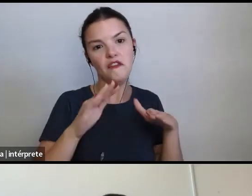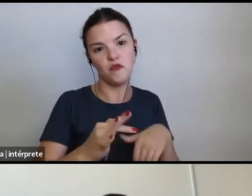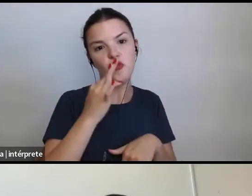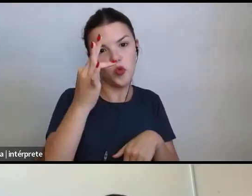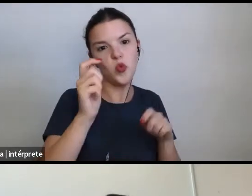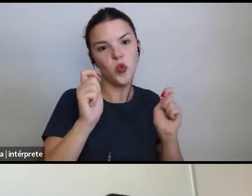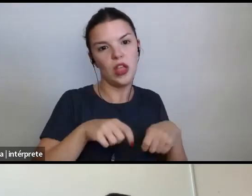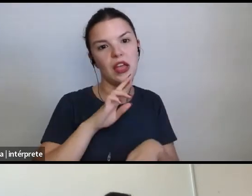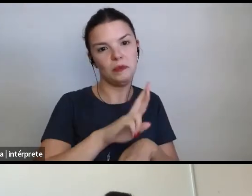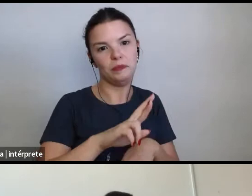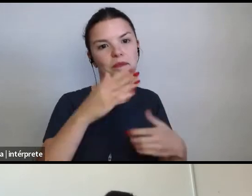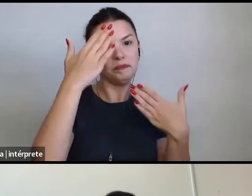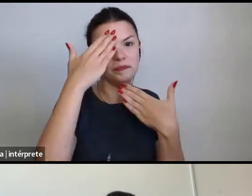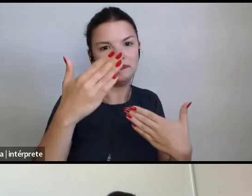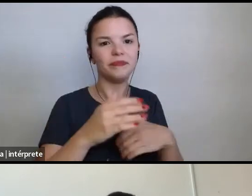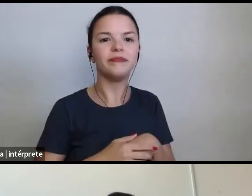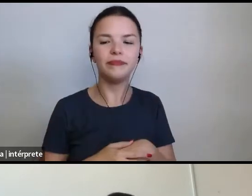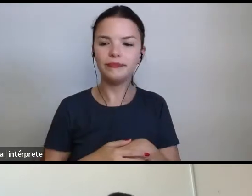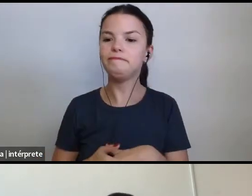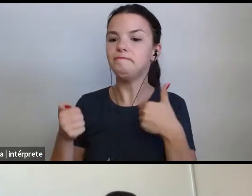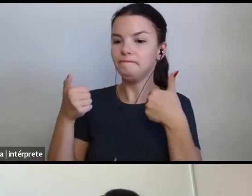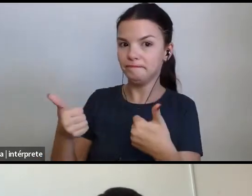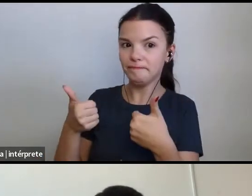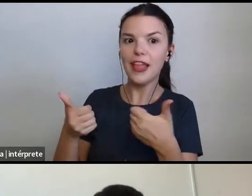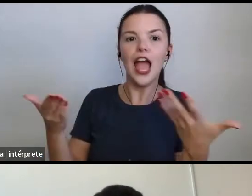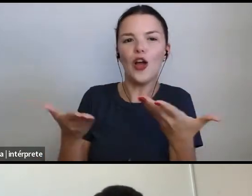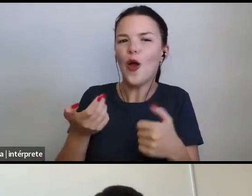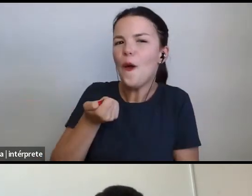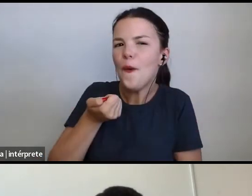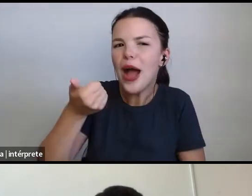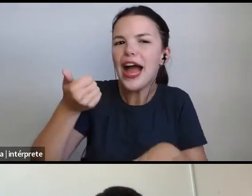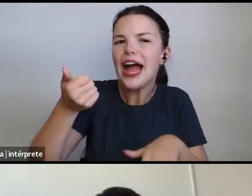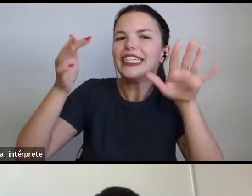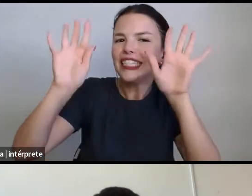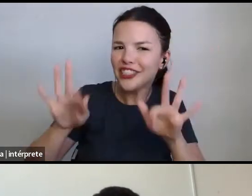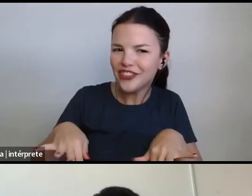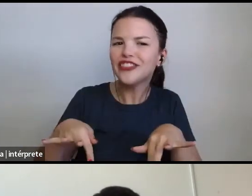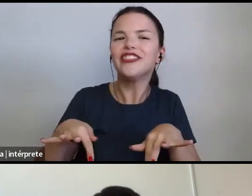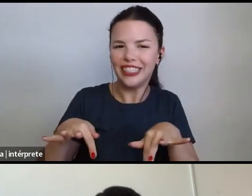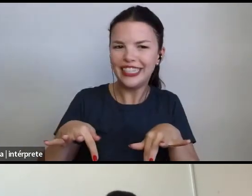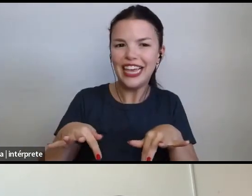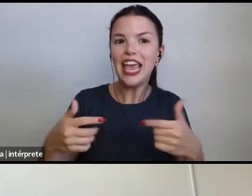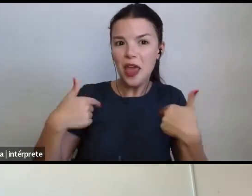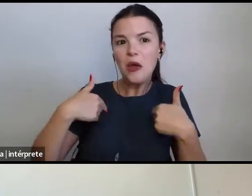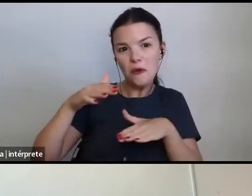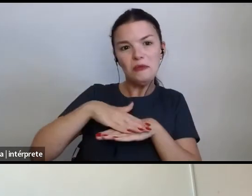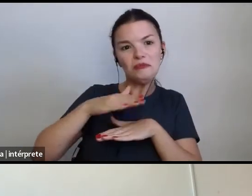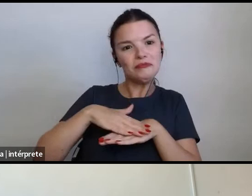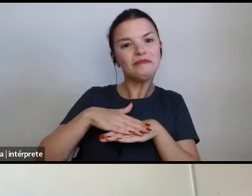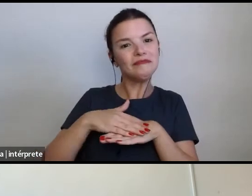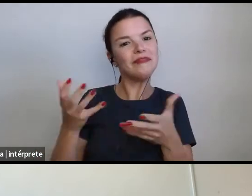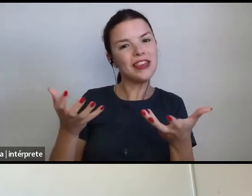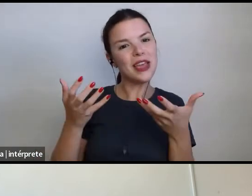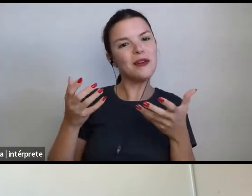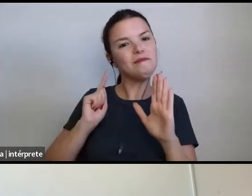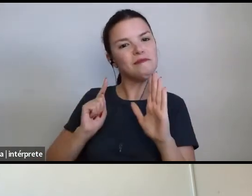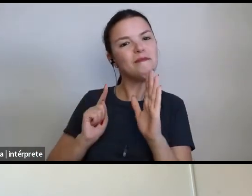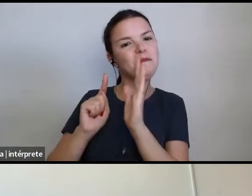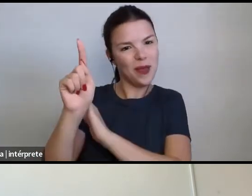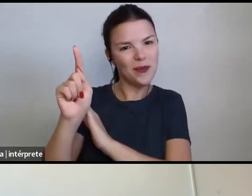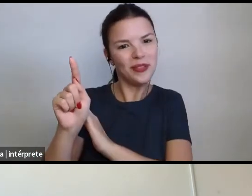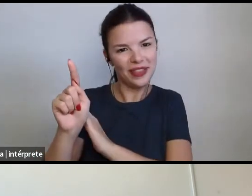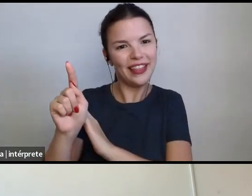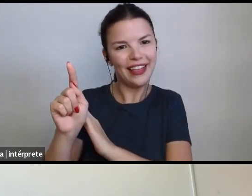Just before we finish this session, I would like to ask